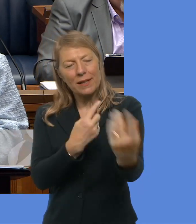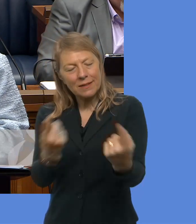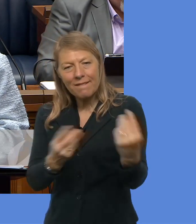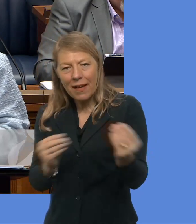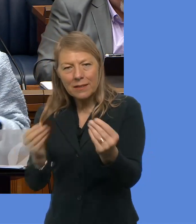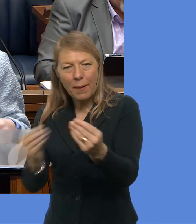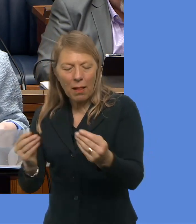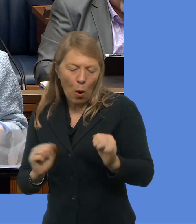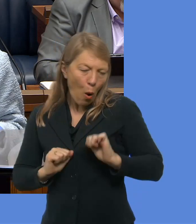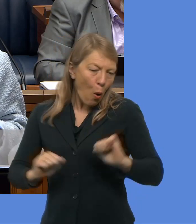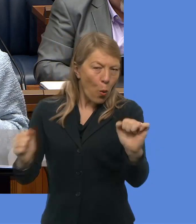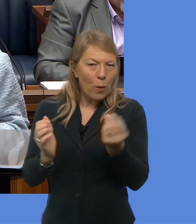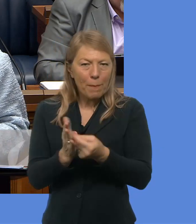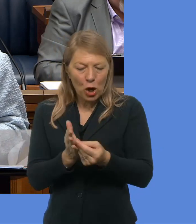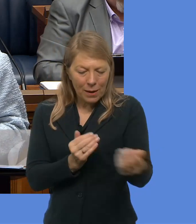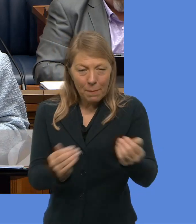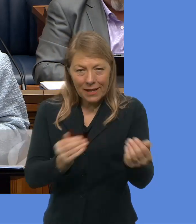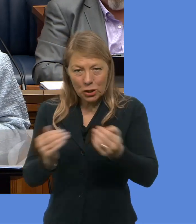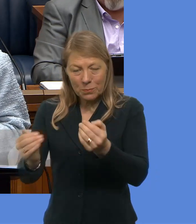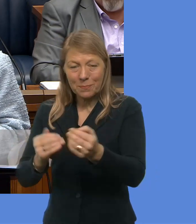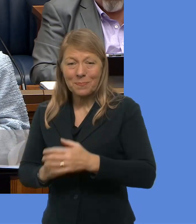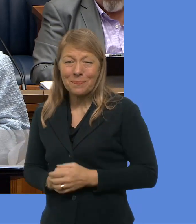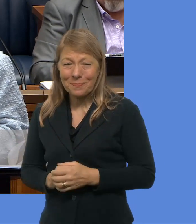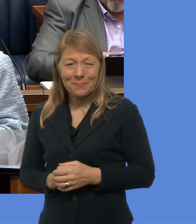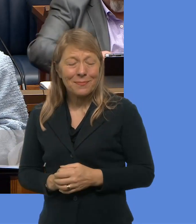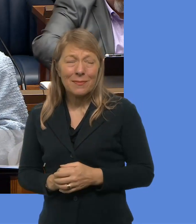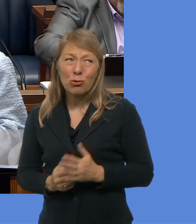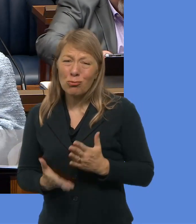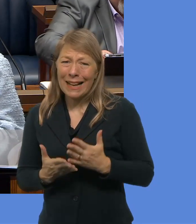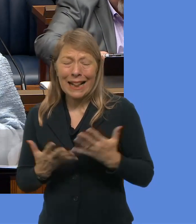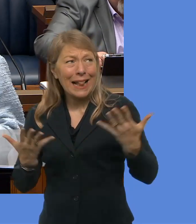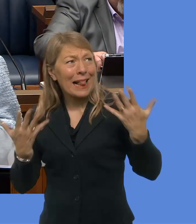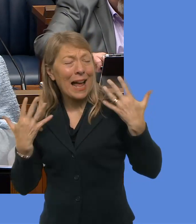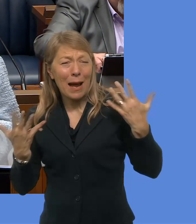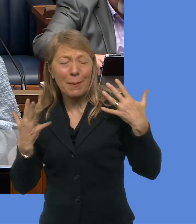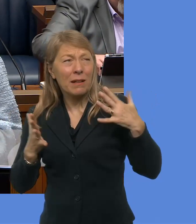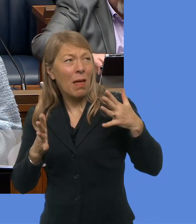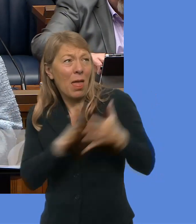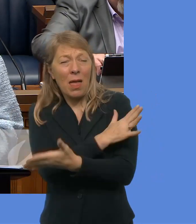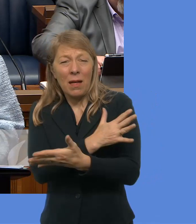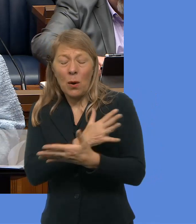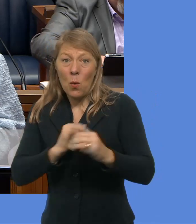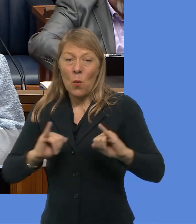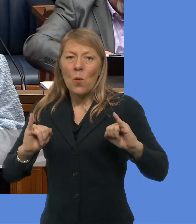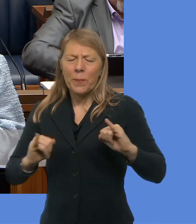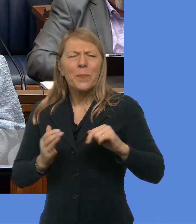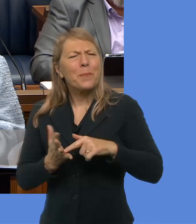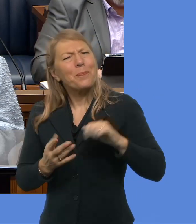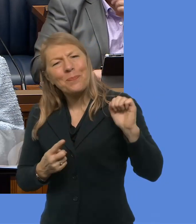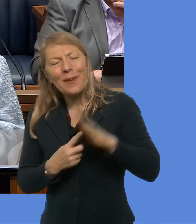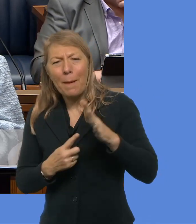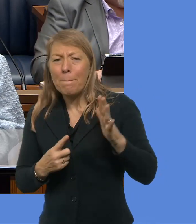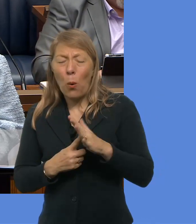own budgets. As climate action is so far-reaching, it should be a consideration right across spending in departments, and I encourage